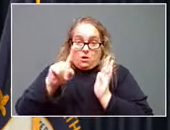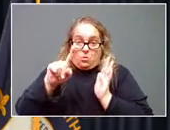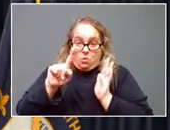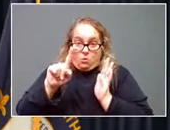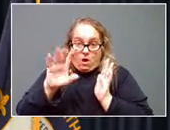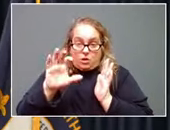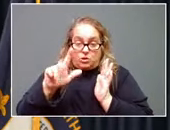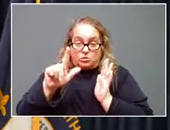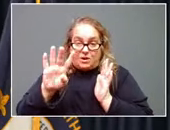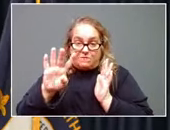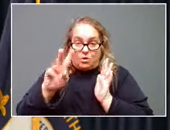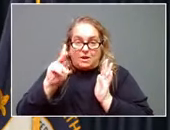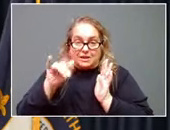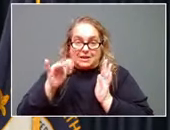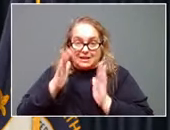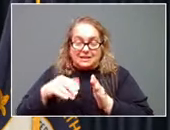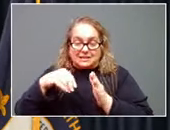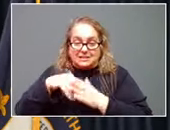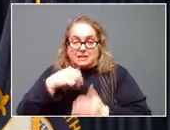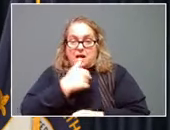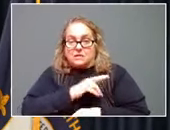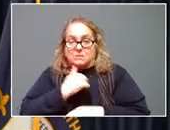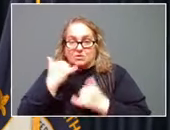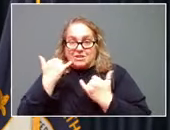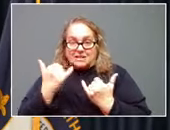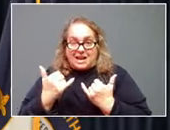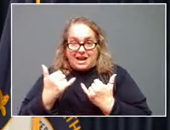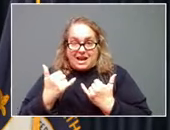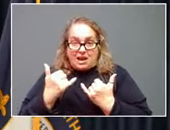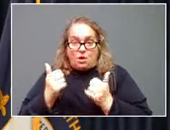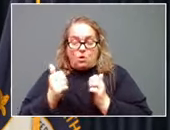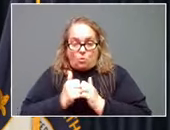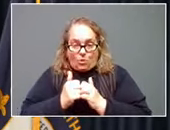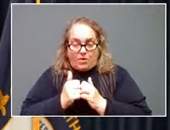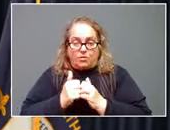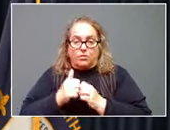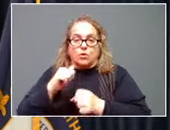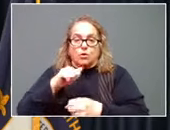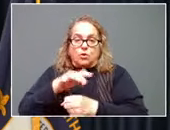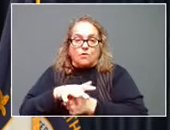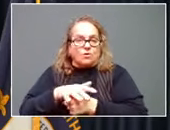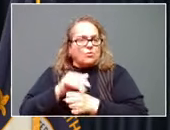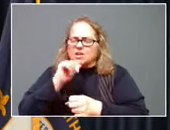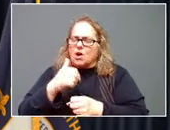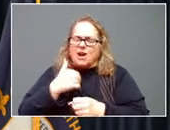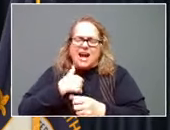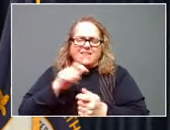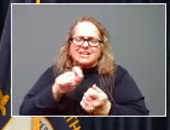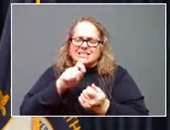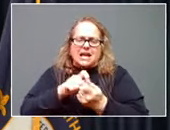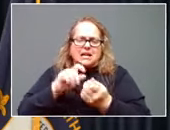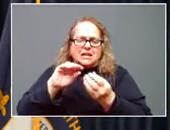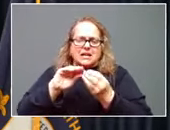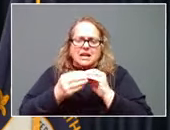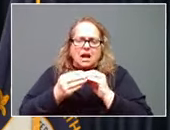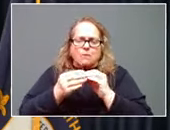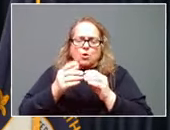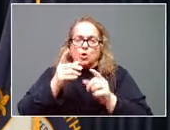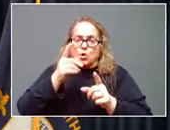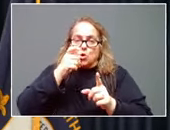2,124 Kentuckians in the hospital right now with COVID. We don't have an exact breakdown on those that go in